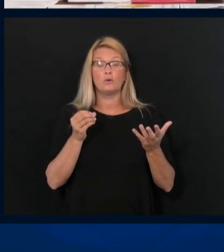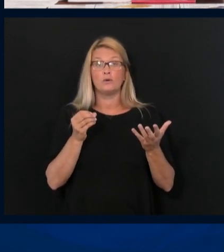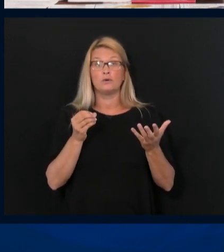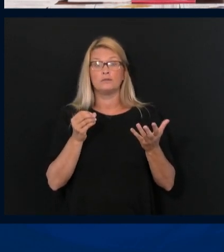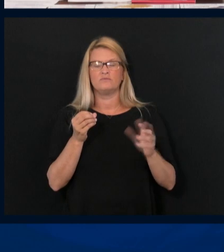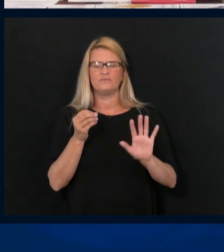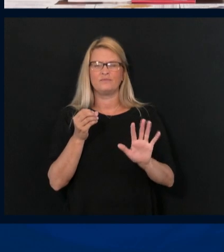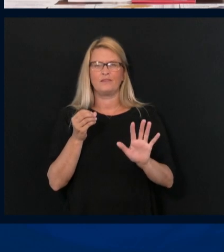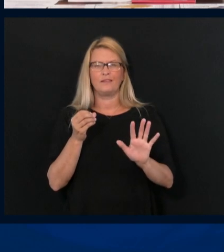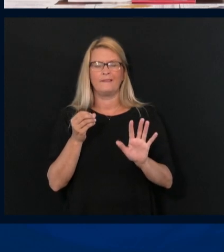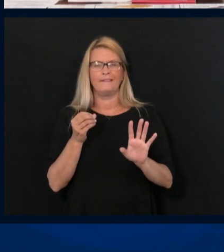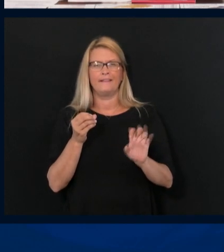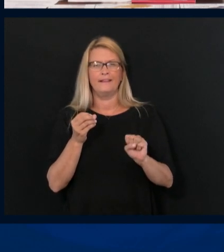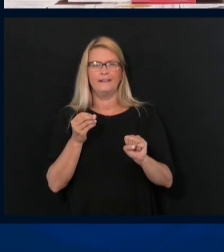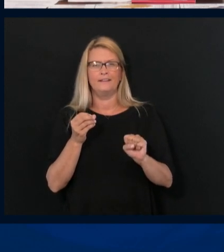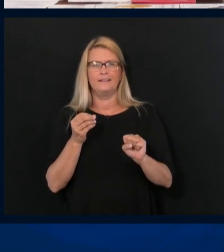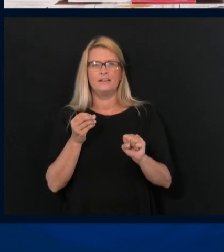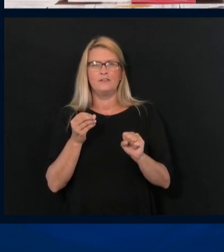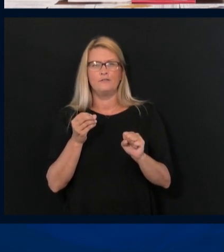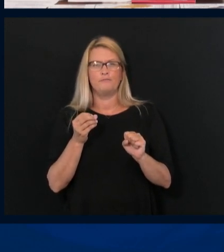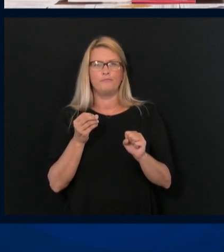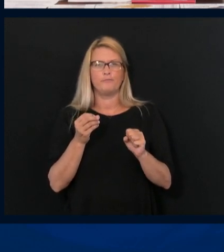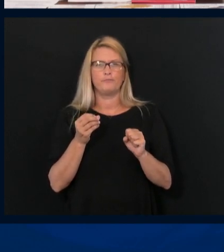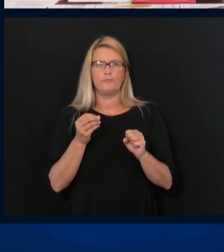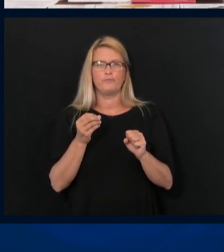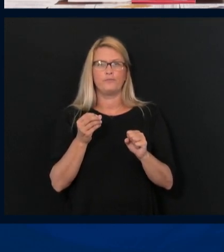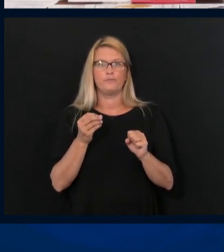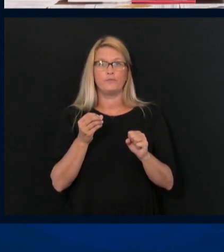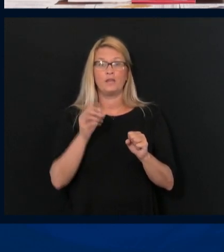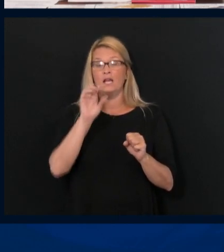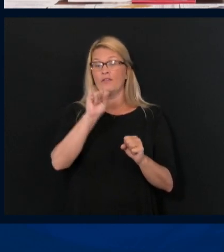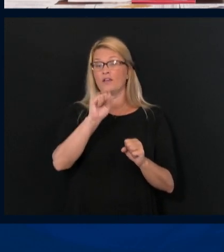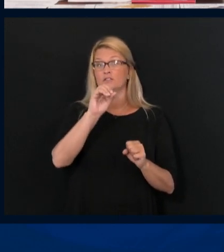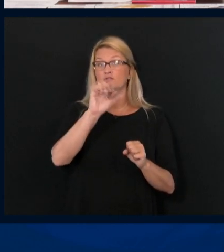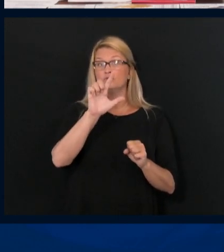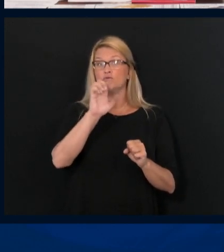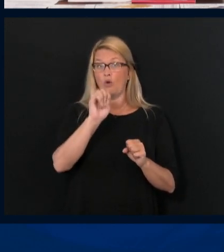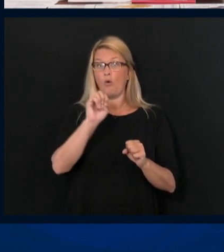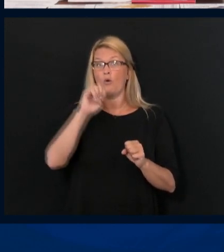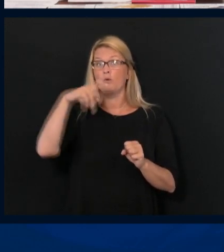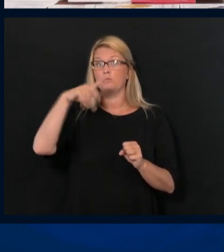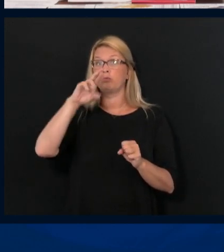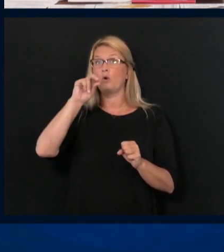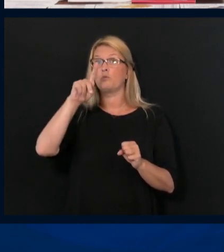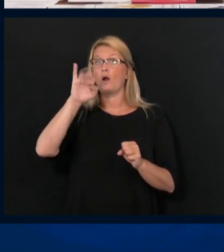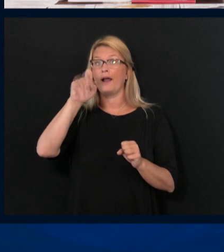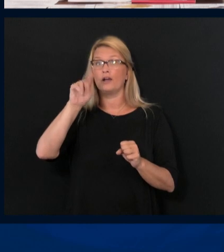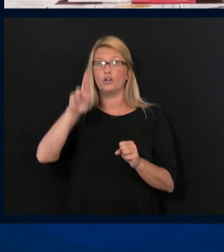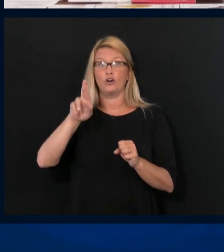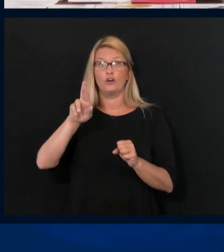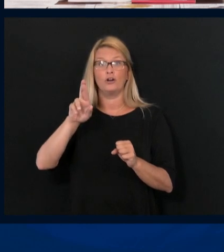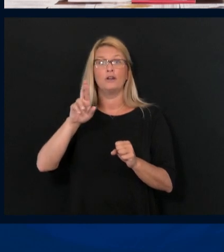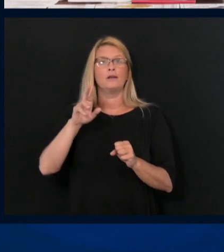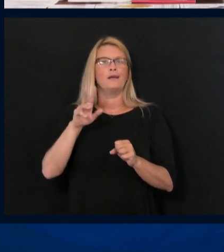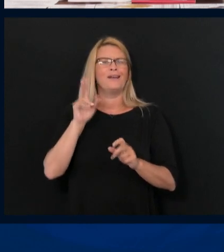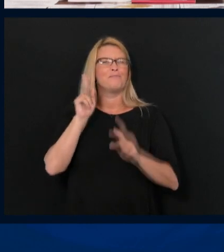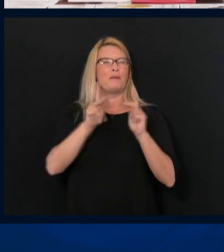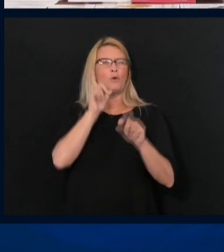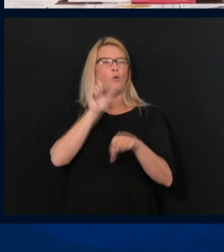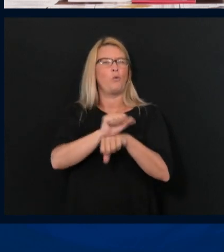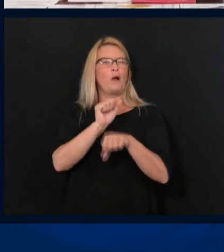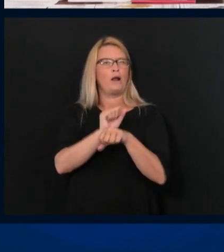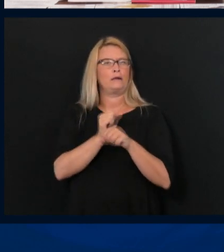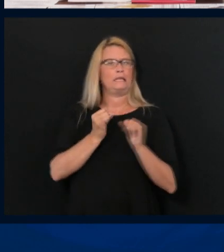get to it in just a second, but, the sole proprietors that don't really have employees and everything, that are receiving